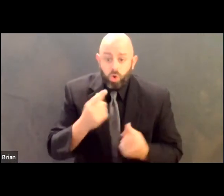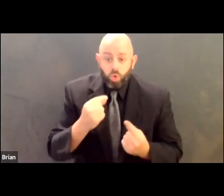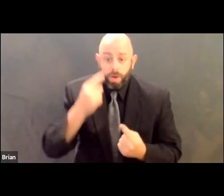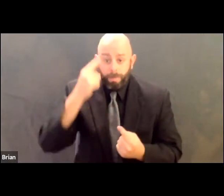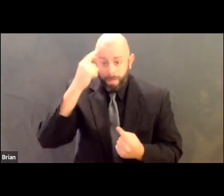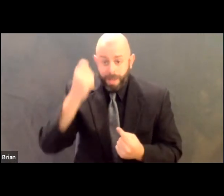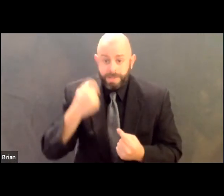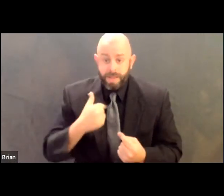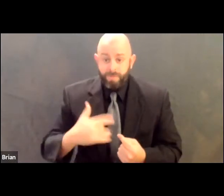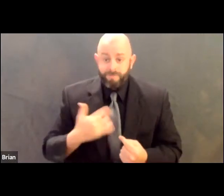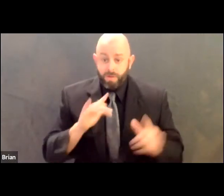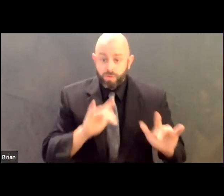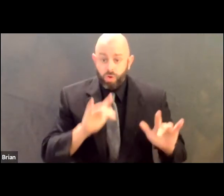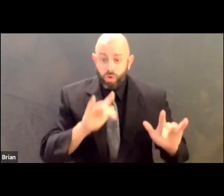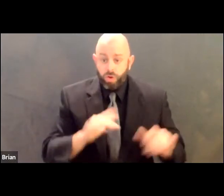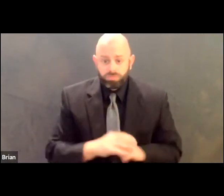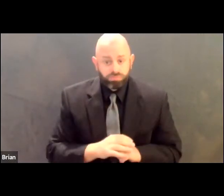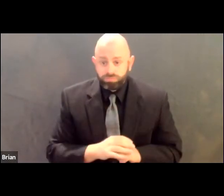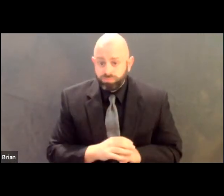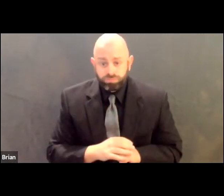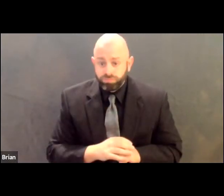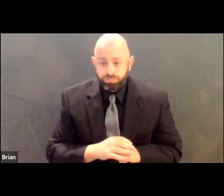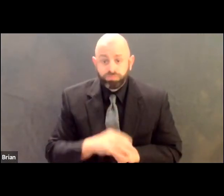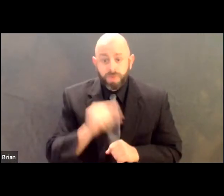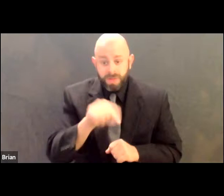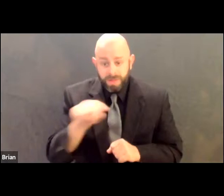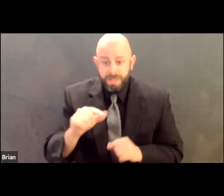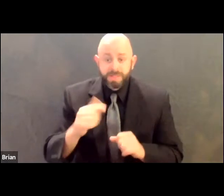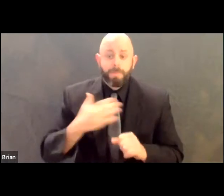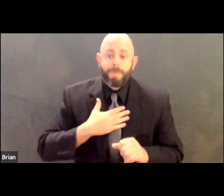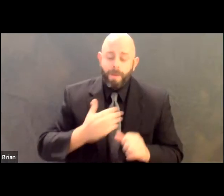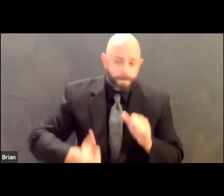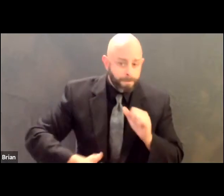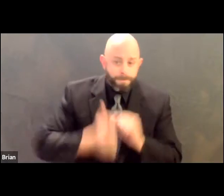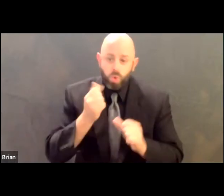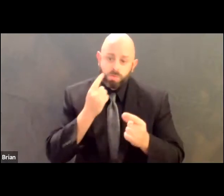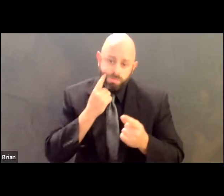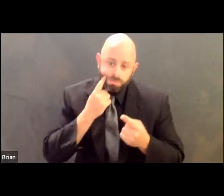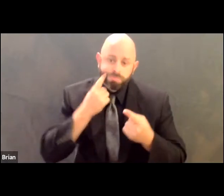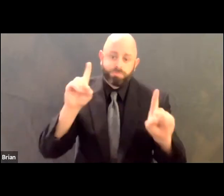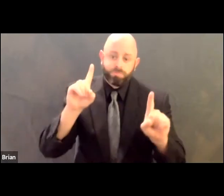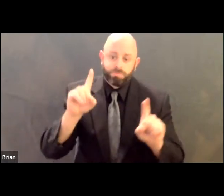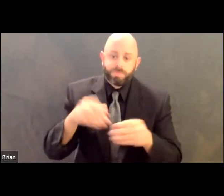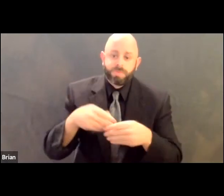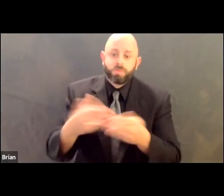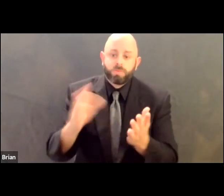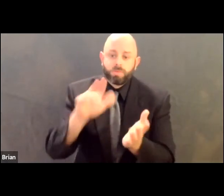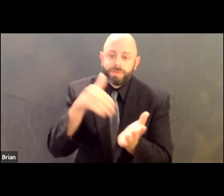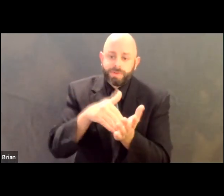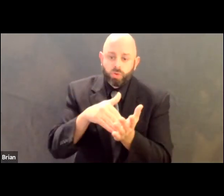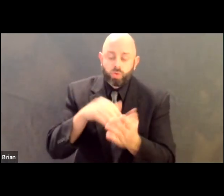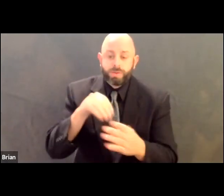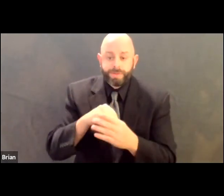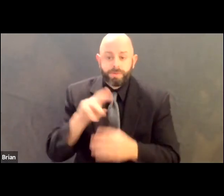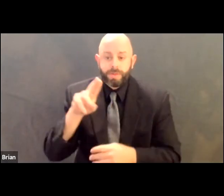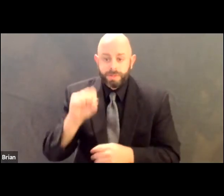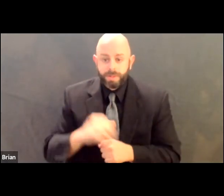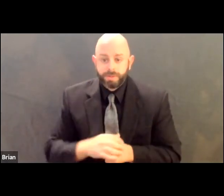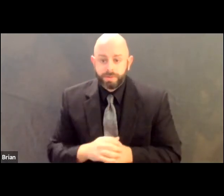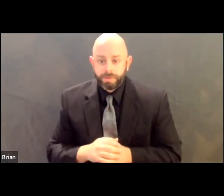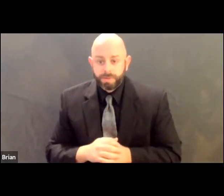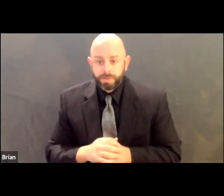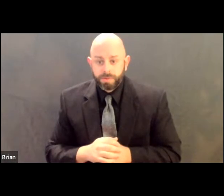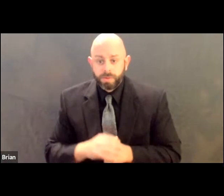said, "This is my most productive distribution center in the United States. I get more parts out per hour